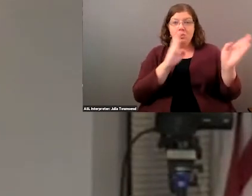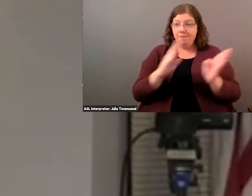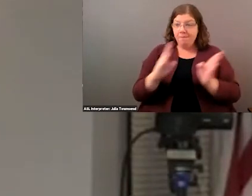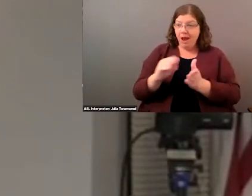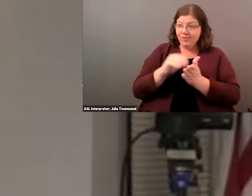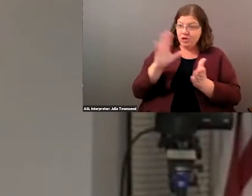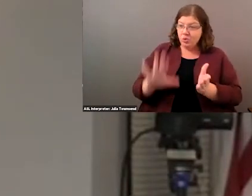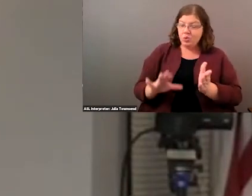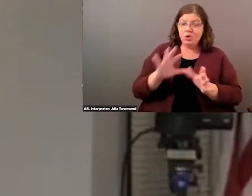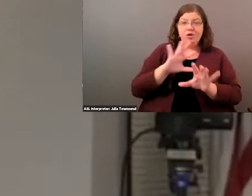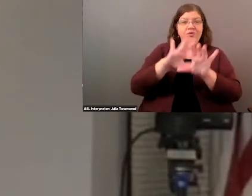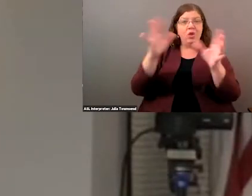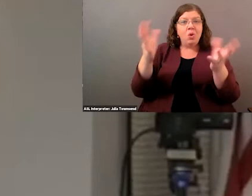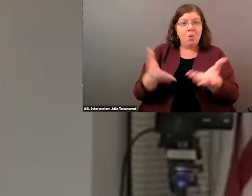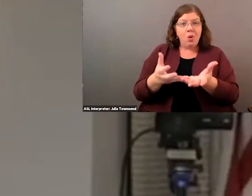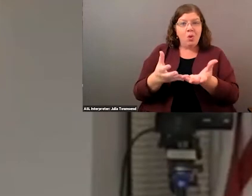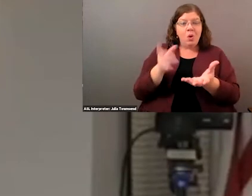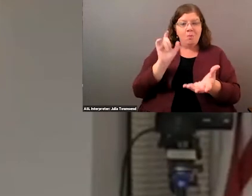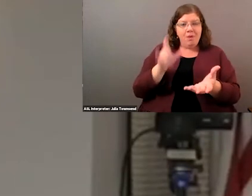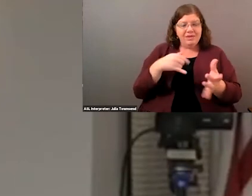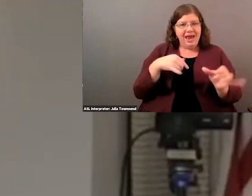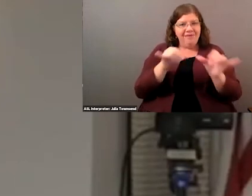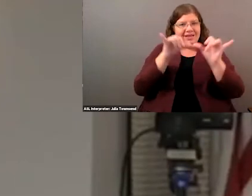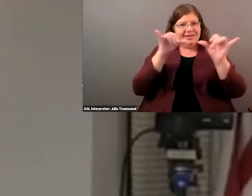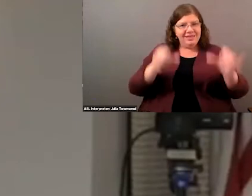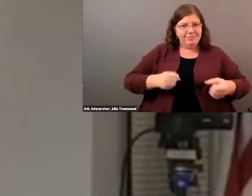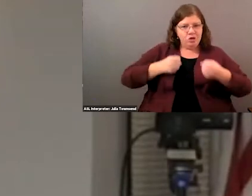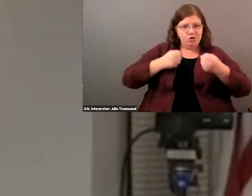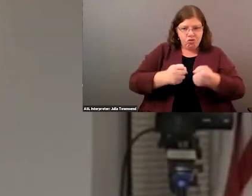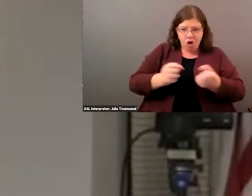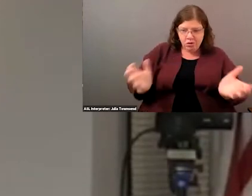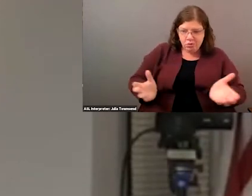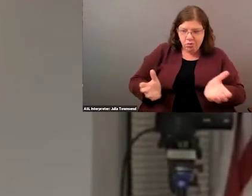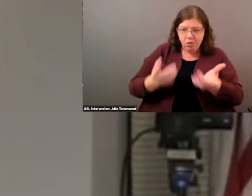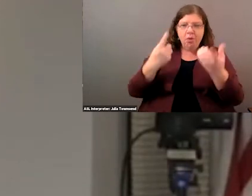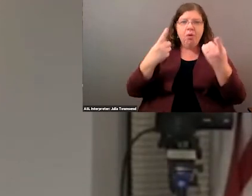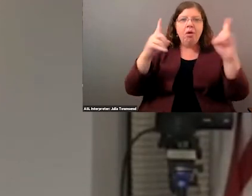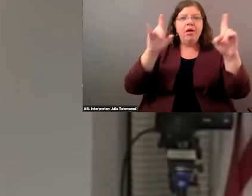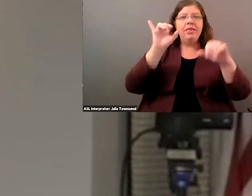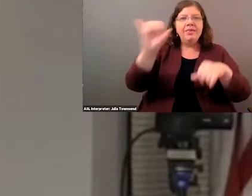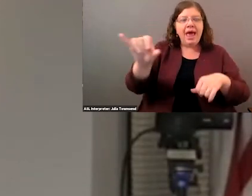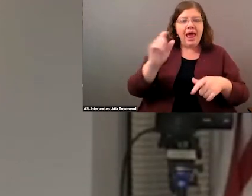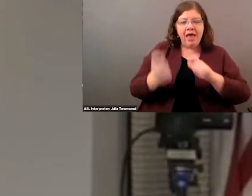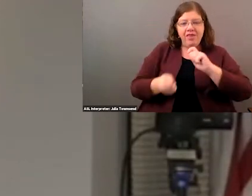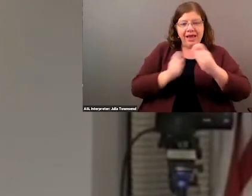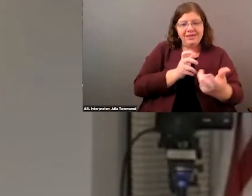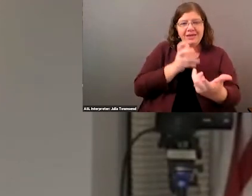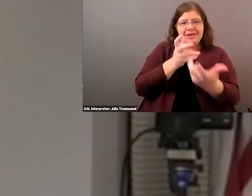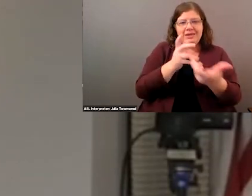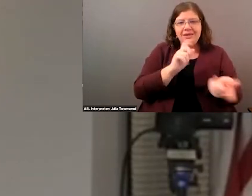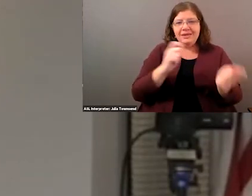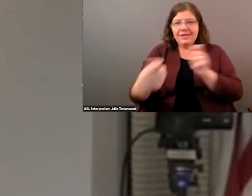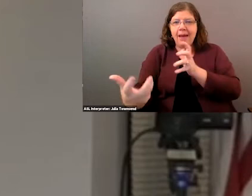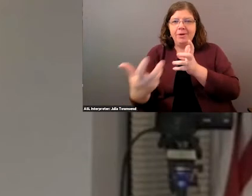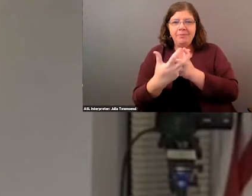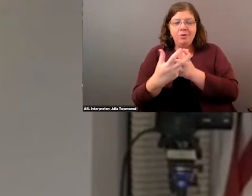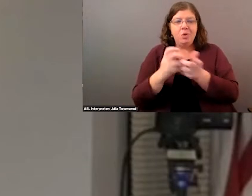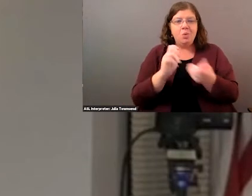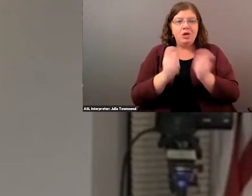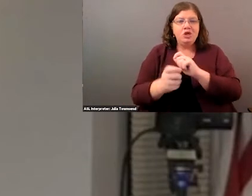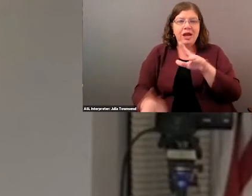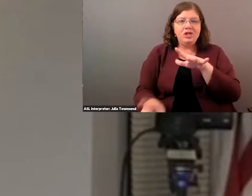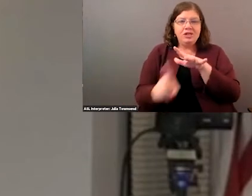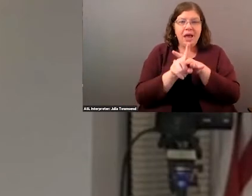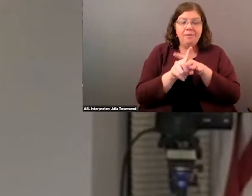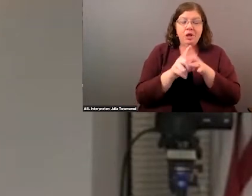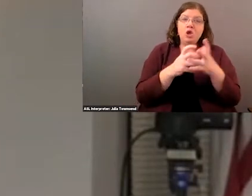and one that is adaptable to the changes that come, such as there's so much that we learned during COVID. So we have to have a system that's interchangeable, adaptable